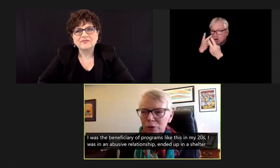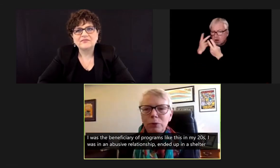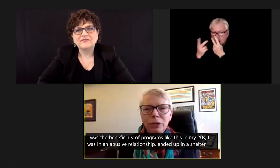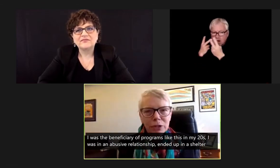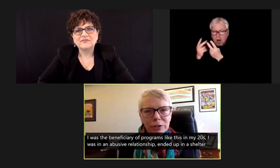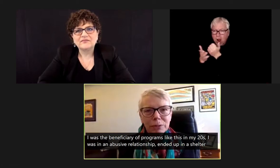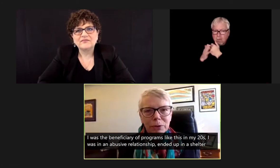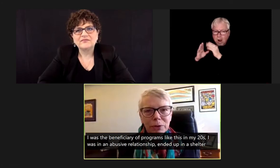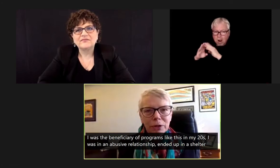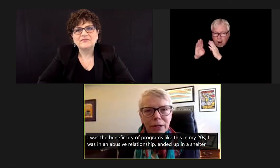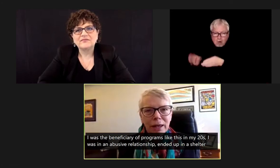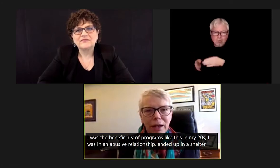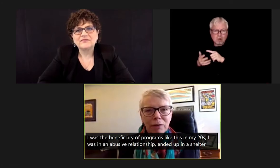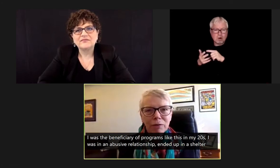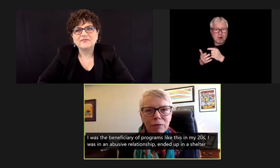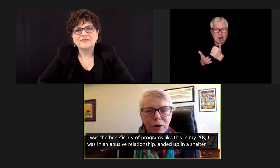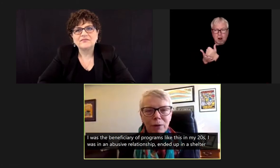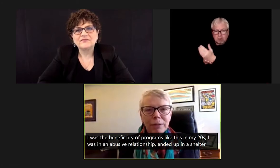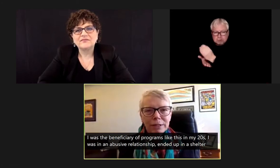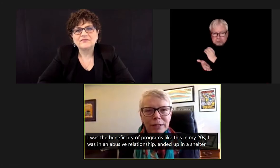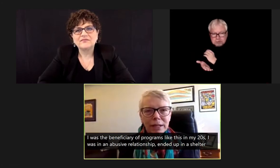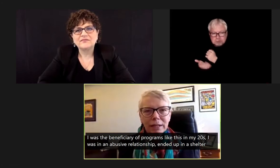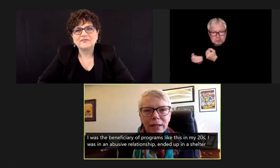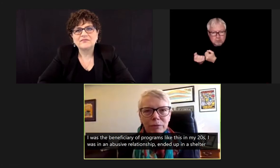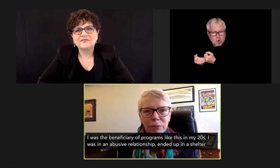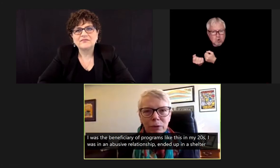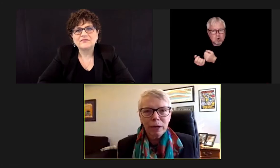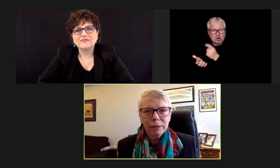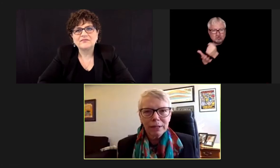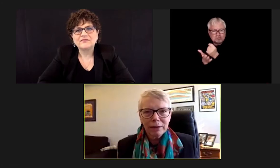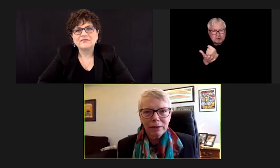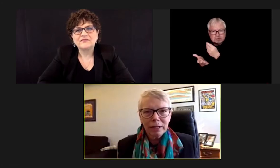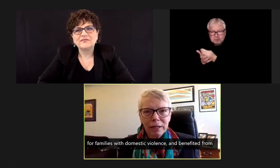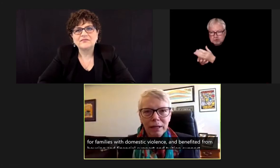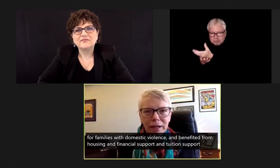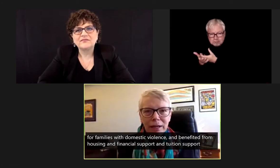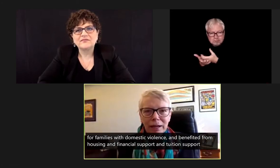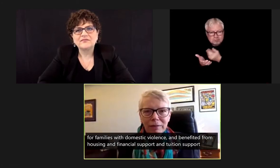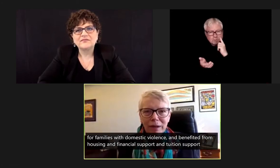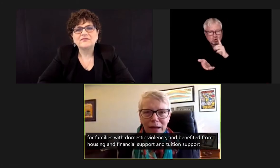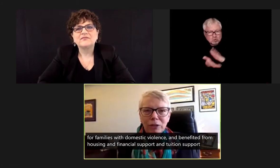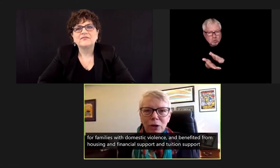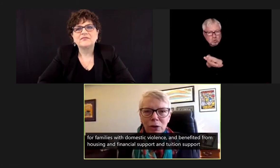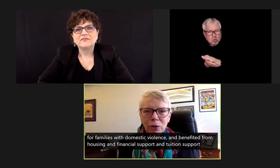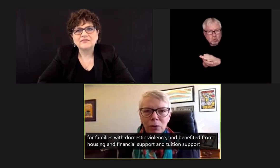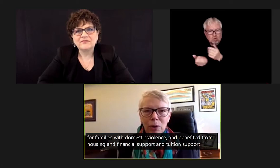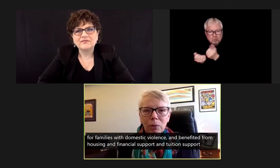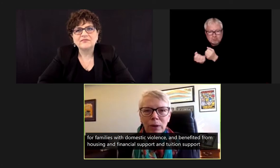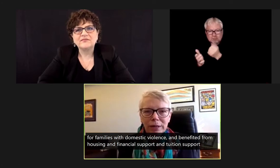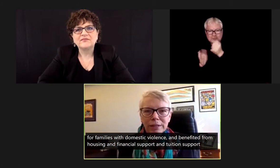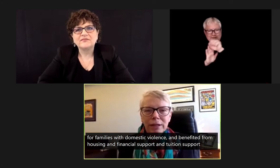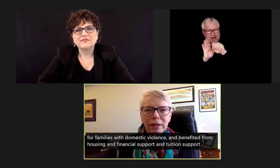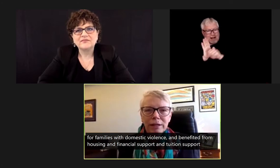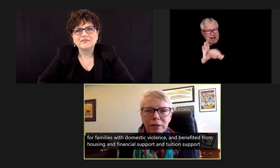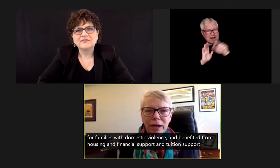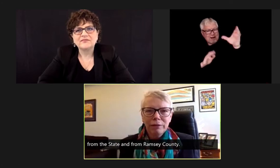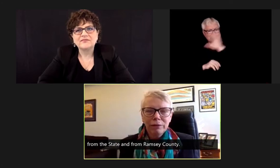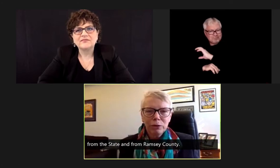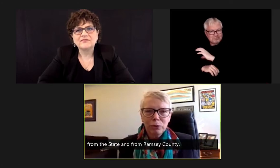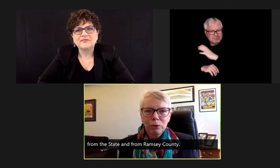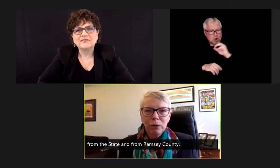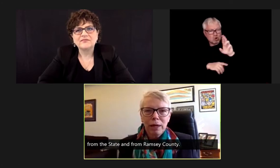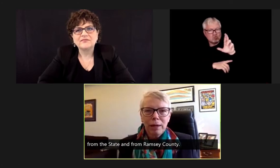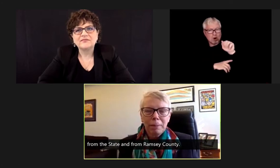support and tuition support from the state and from Ramsey County. I know what it's like to